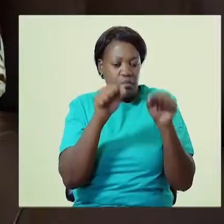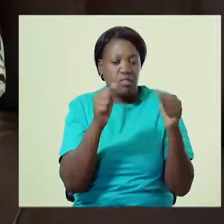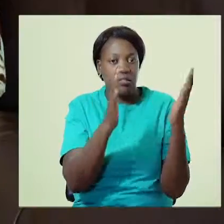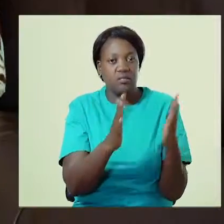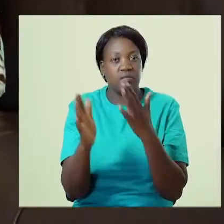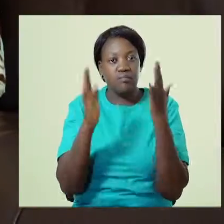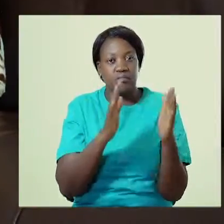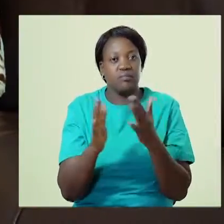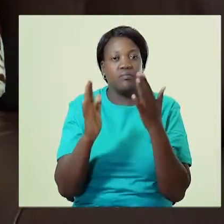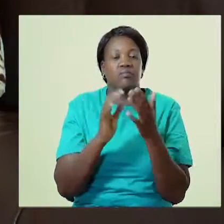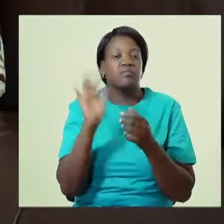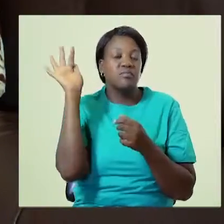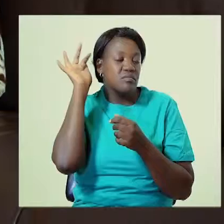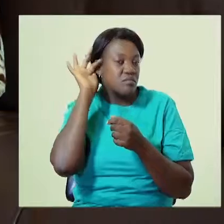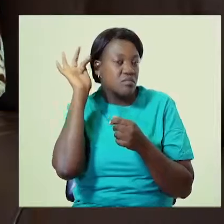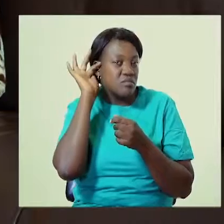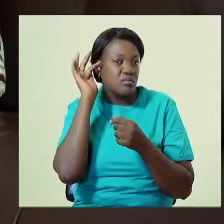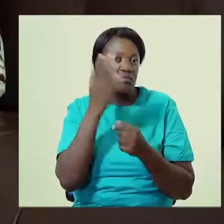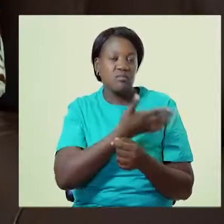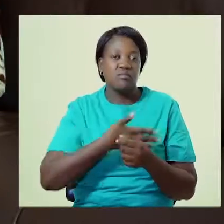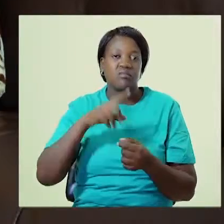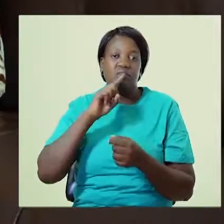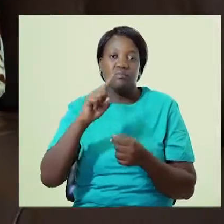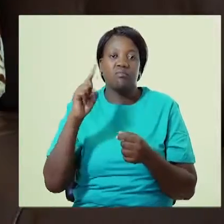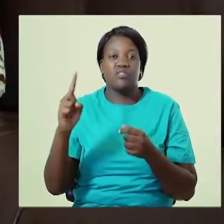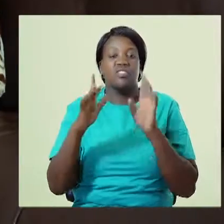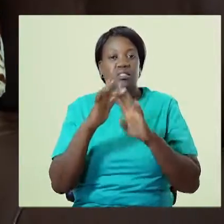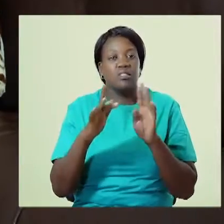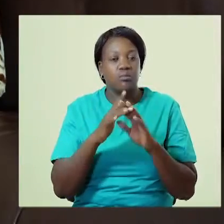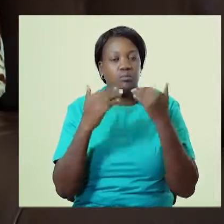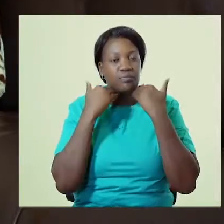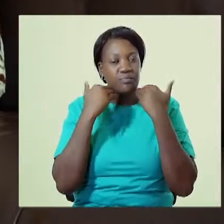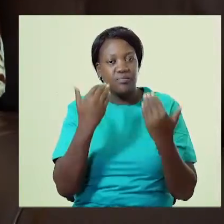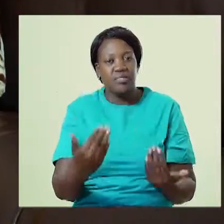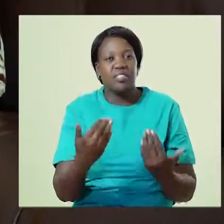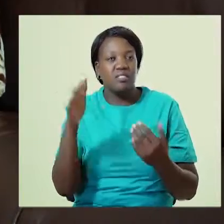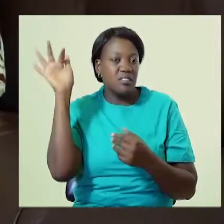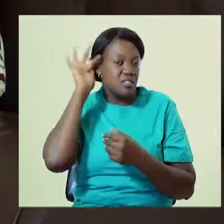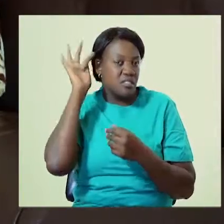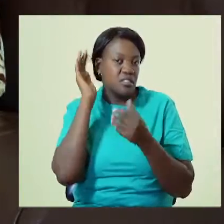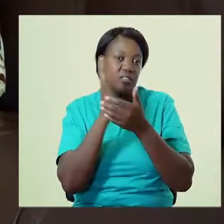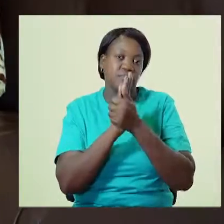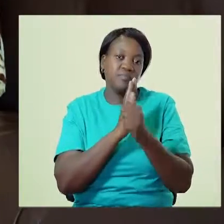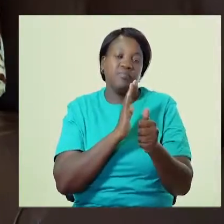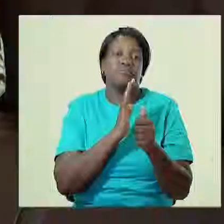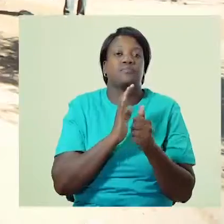it. Let's hear what Ms. Amakali has to say about the importance of listening skills.